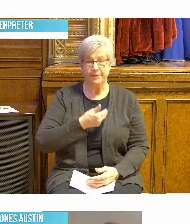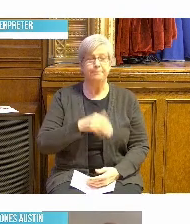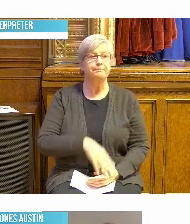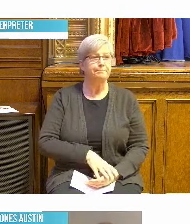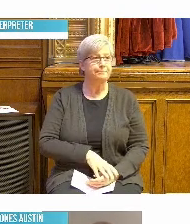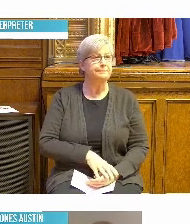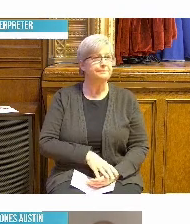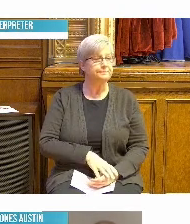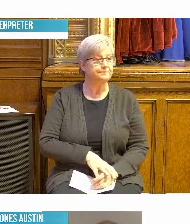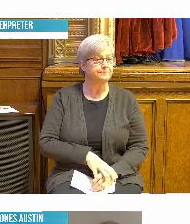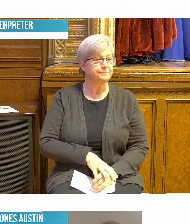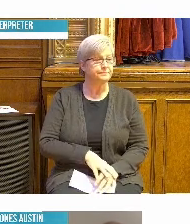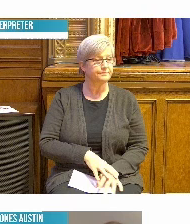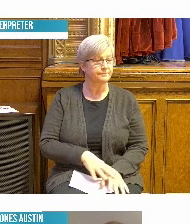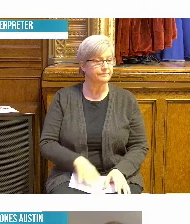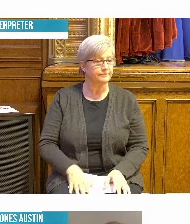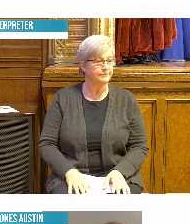everybody.